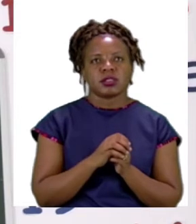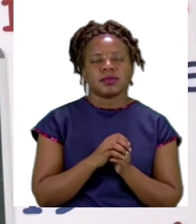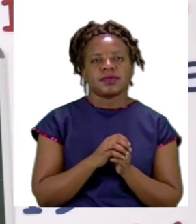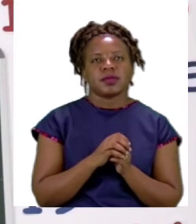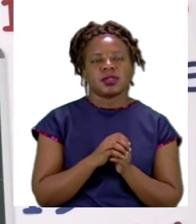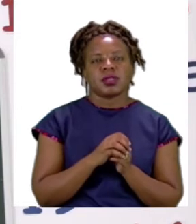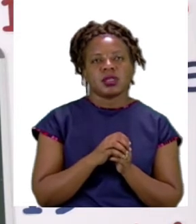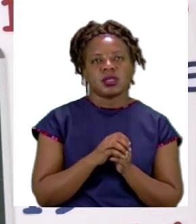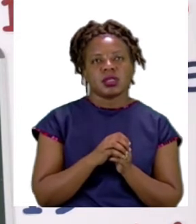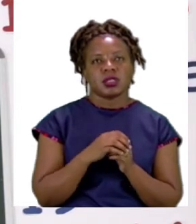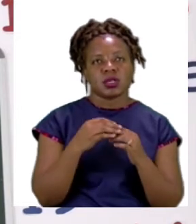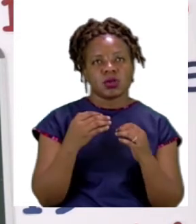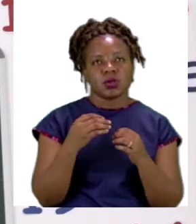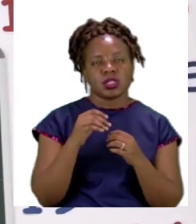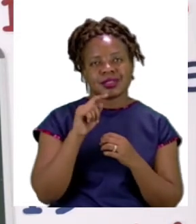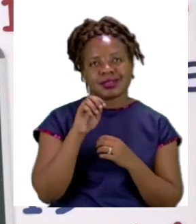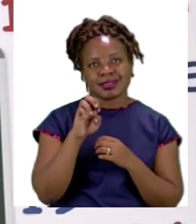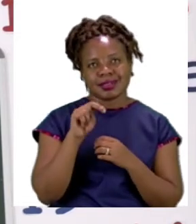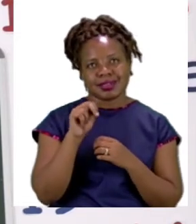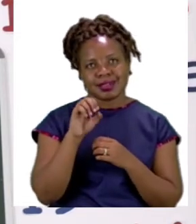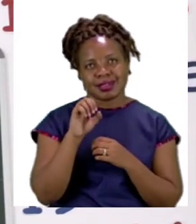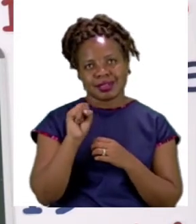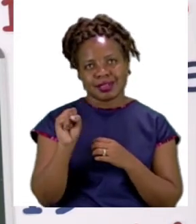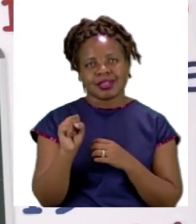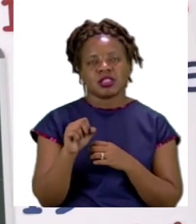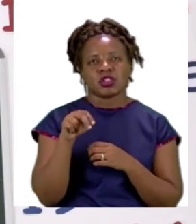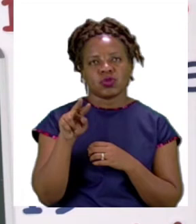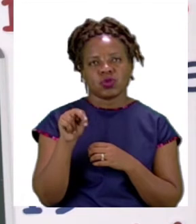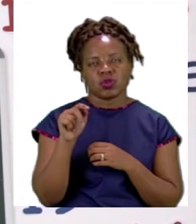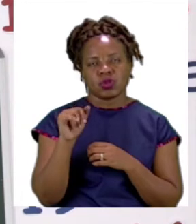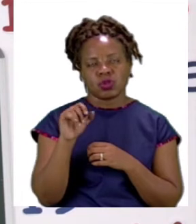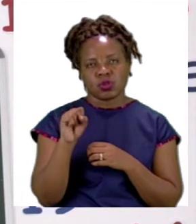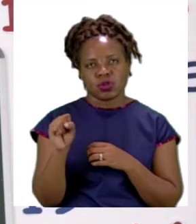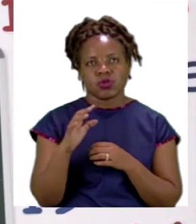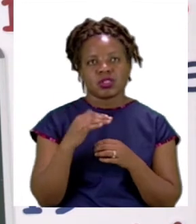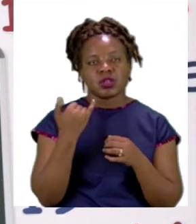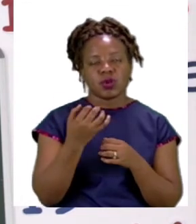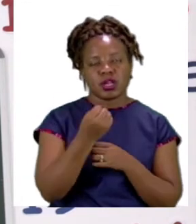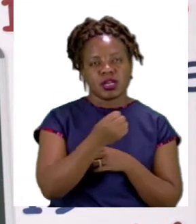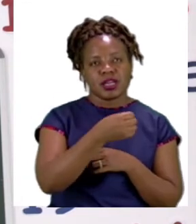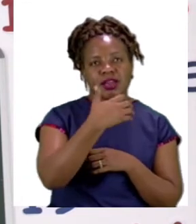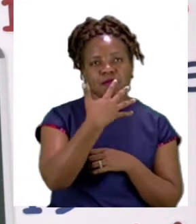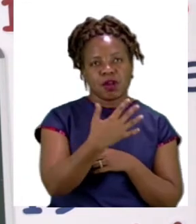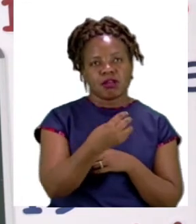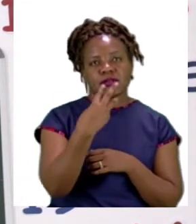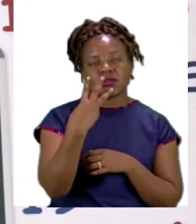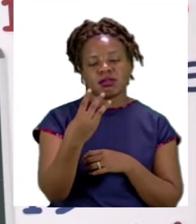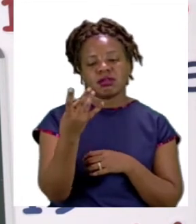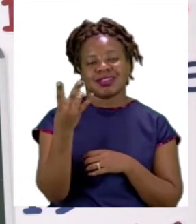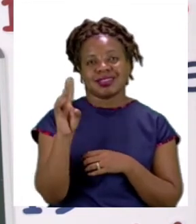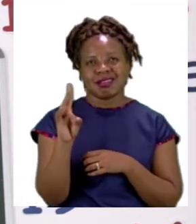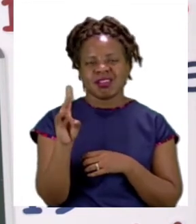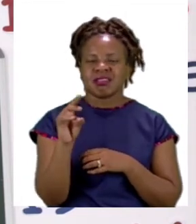537. And we can clearly see that it is the 3 that has been underlined. So if the 3 is the one that